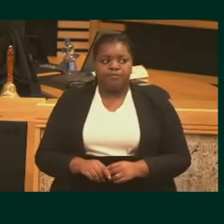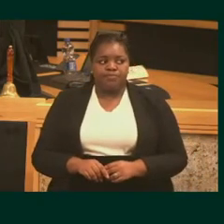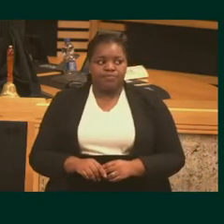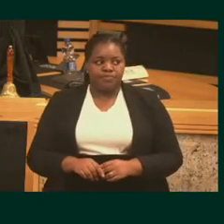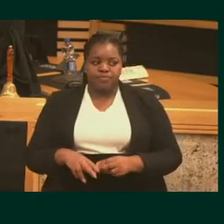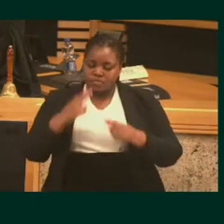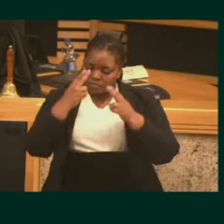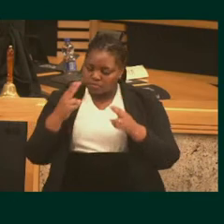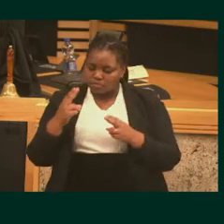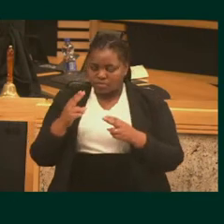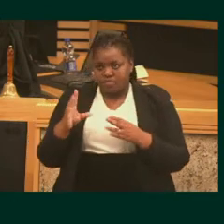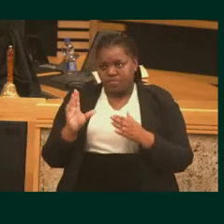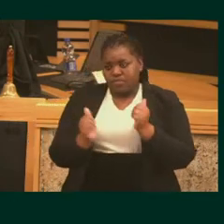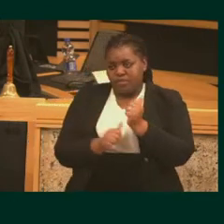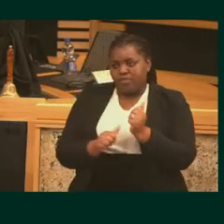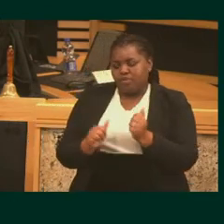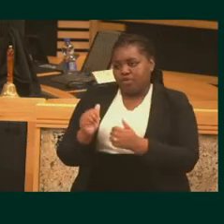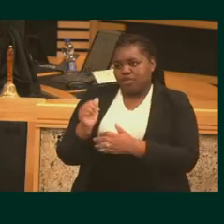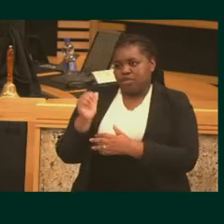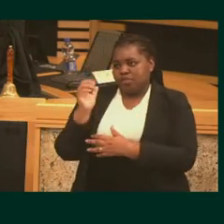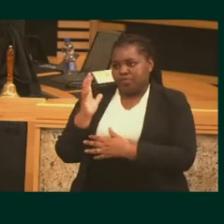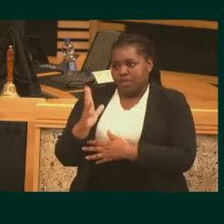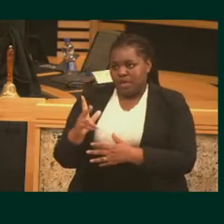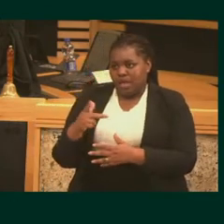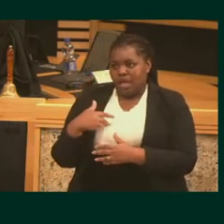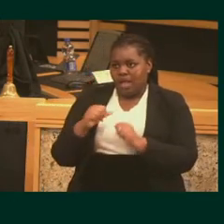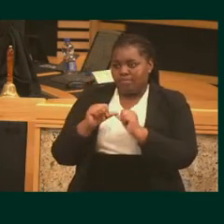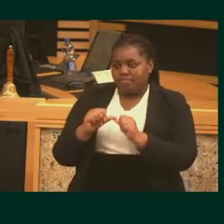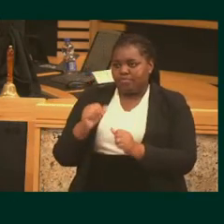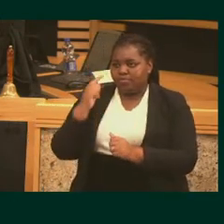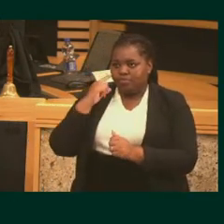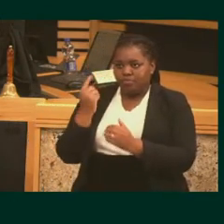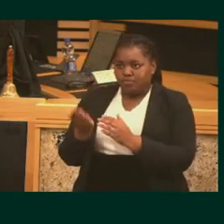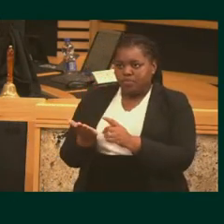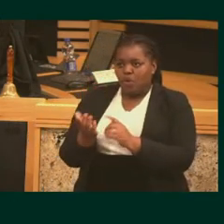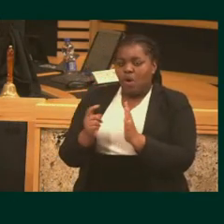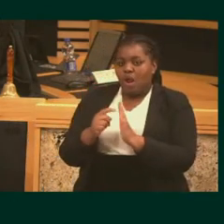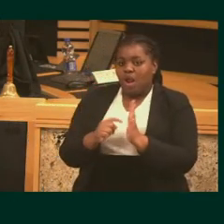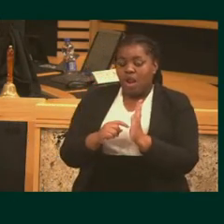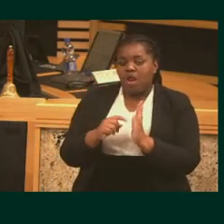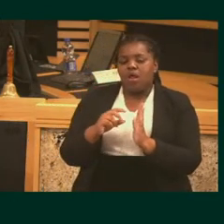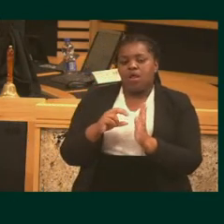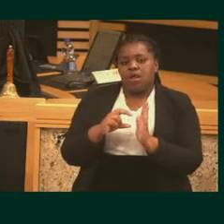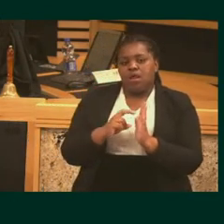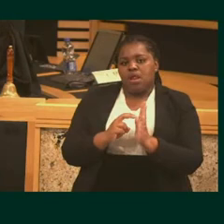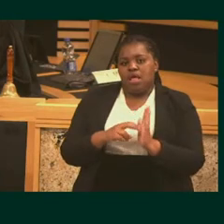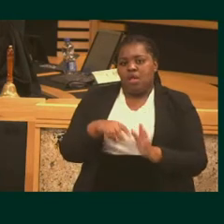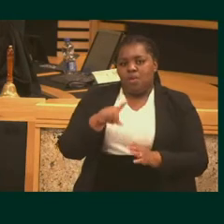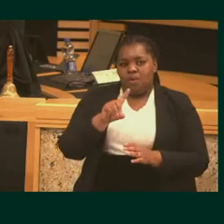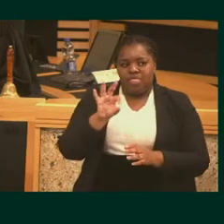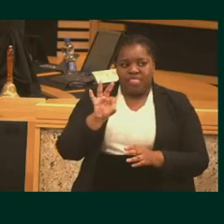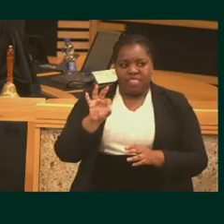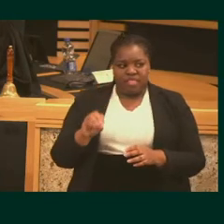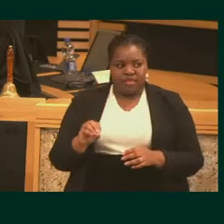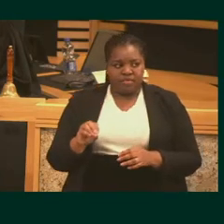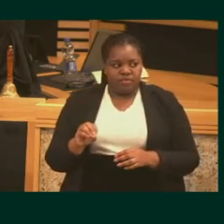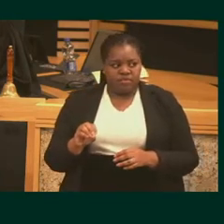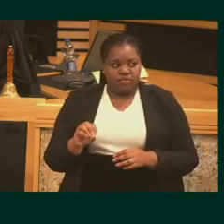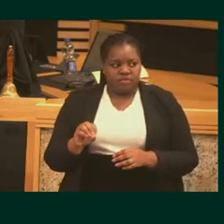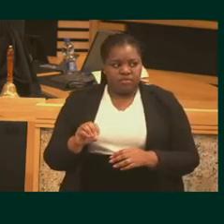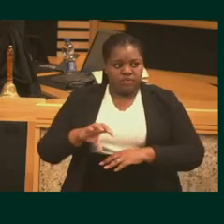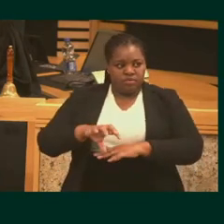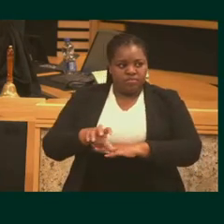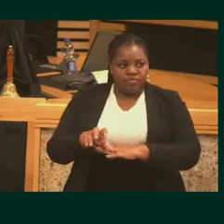honorable Deputy speaker I move a motion with notice in terms of Ru 130 of the standing roles of the easn K provincial